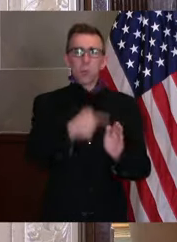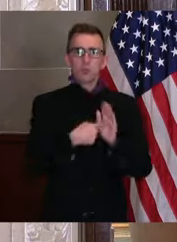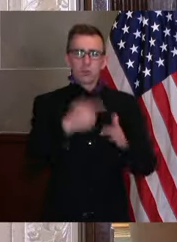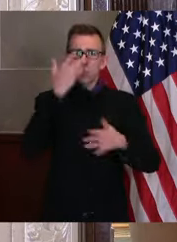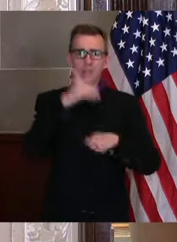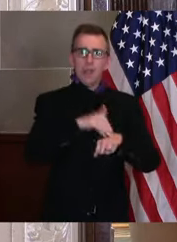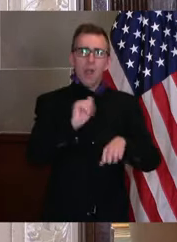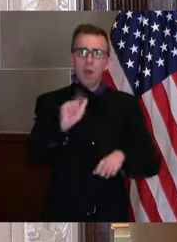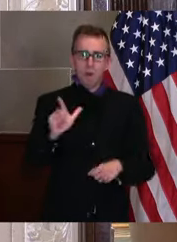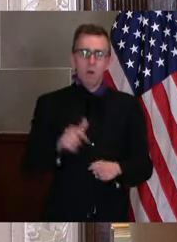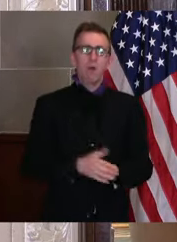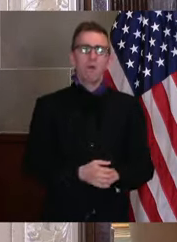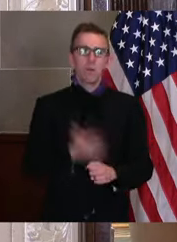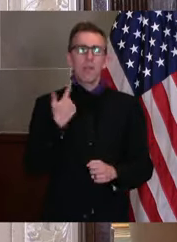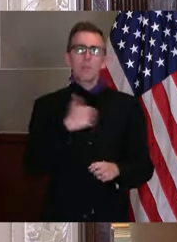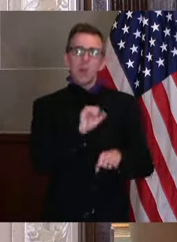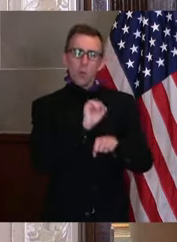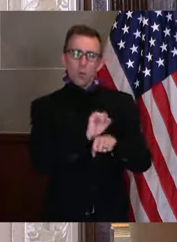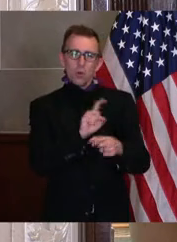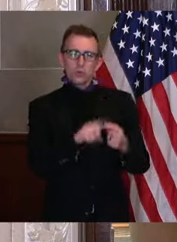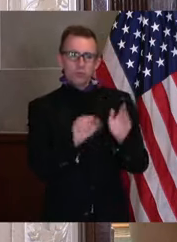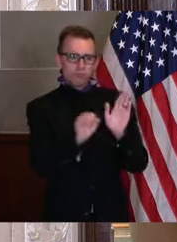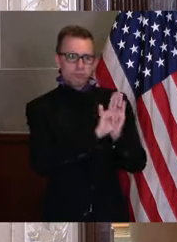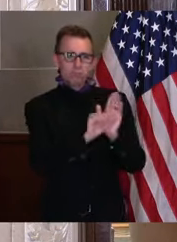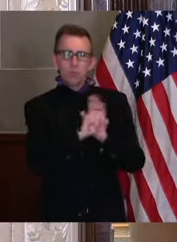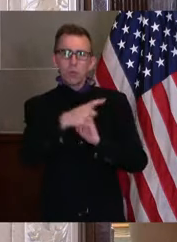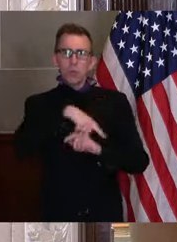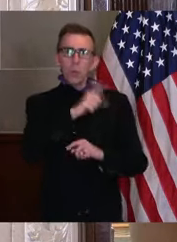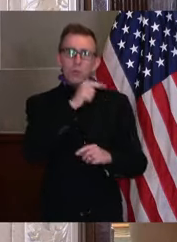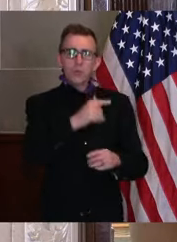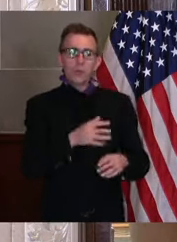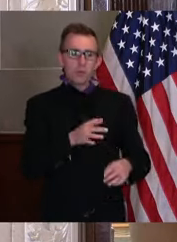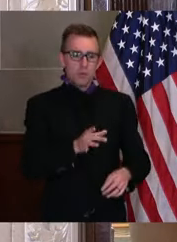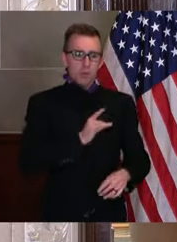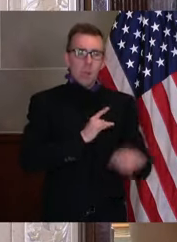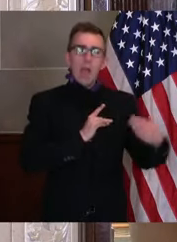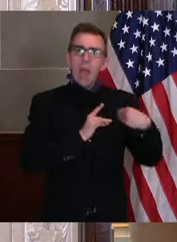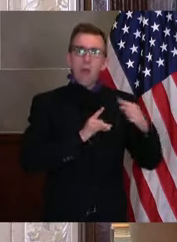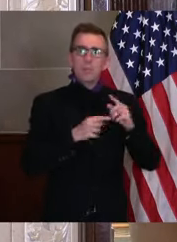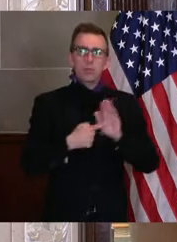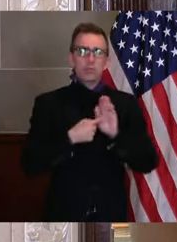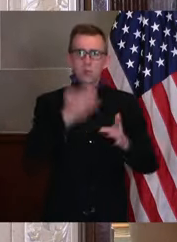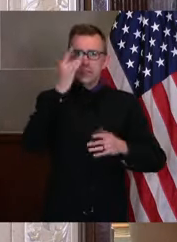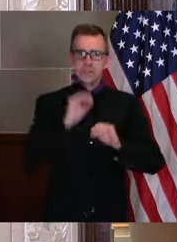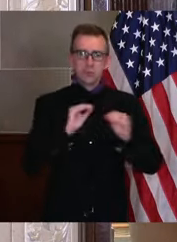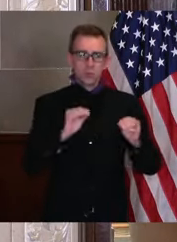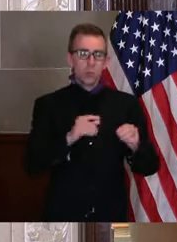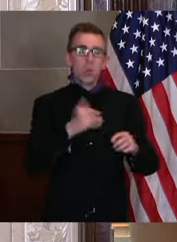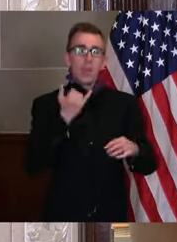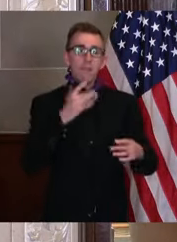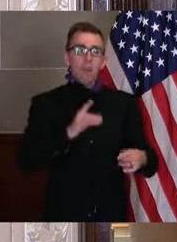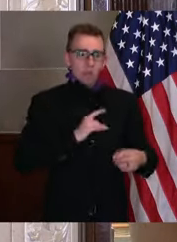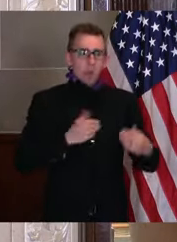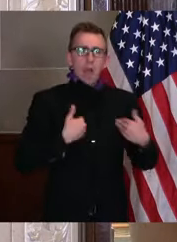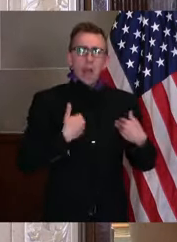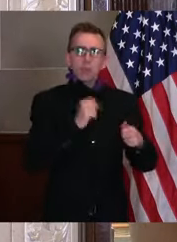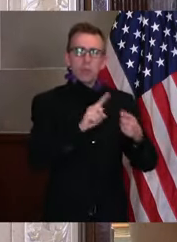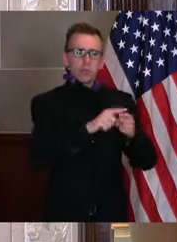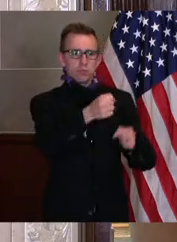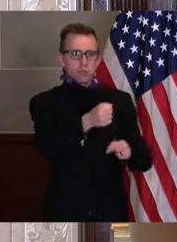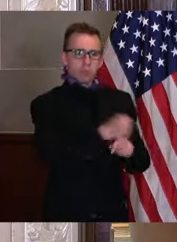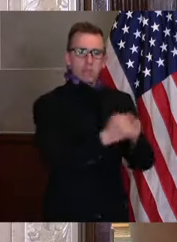why we are working to identify these individuals and isolate them as quickly as possible. We